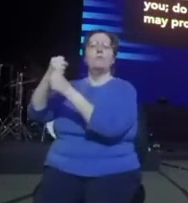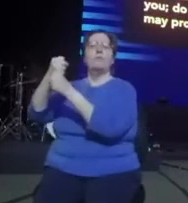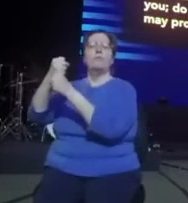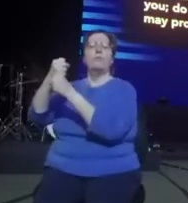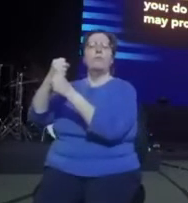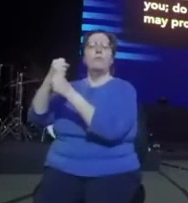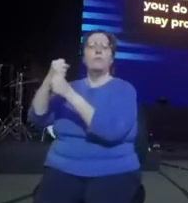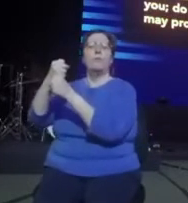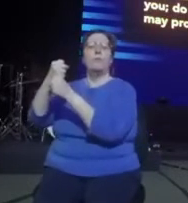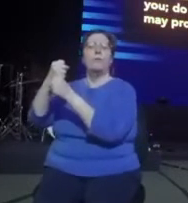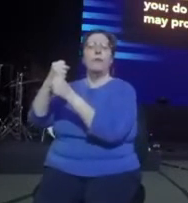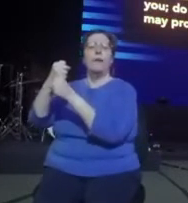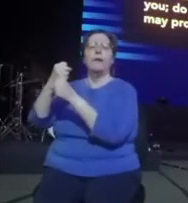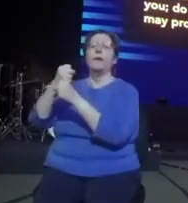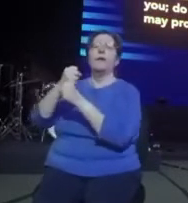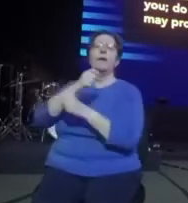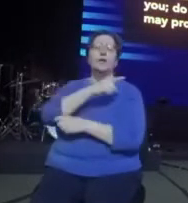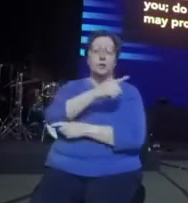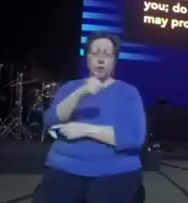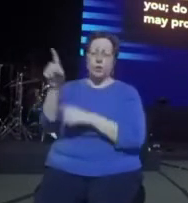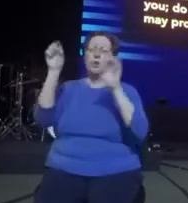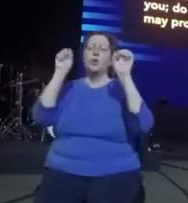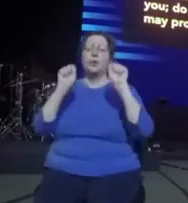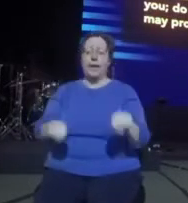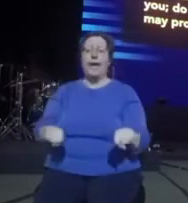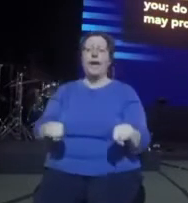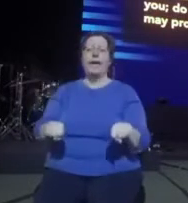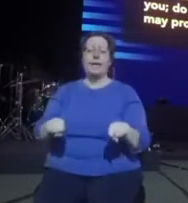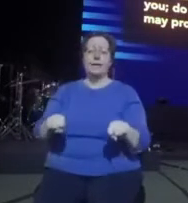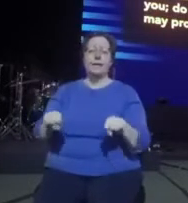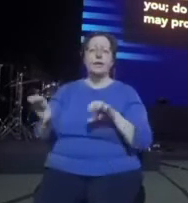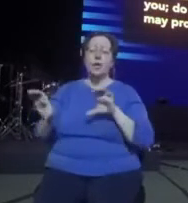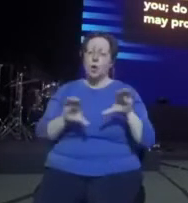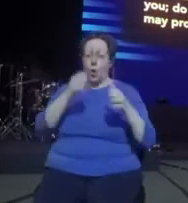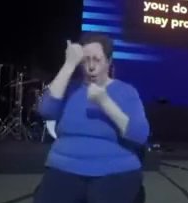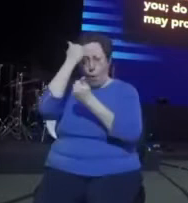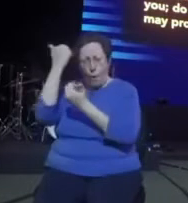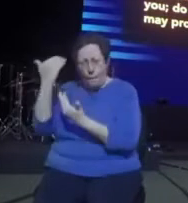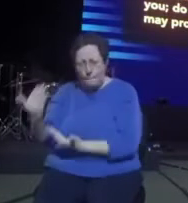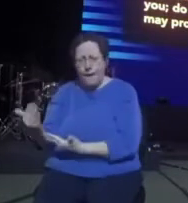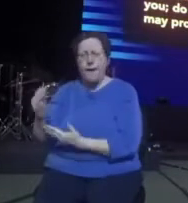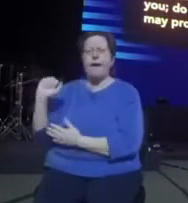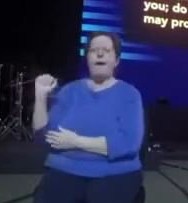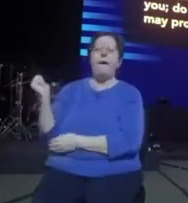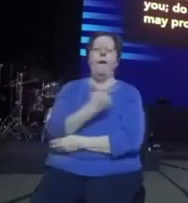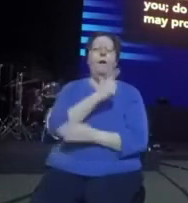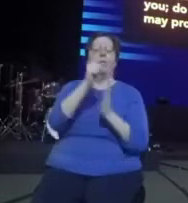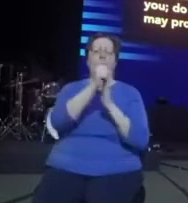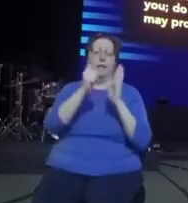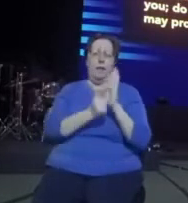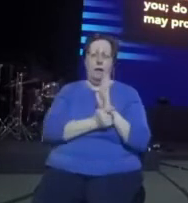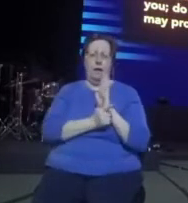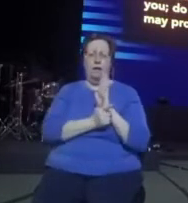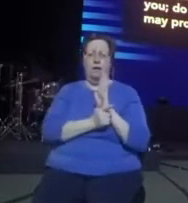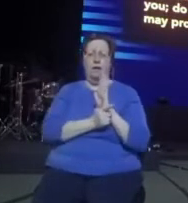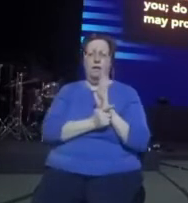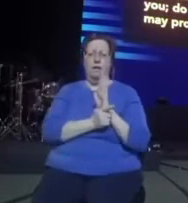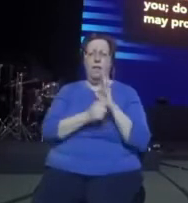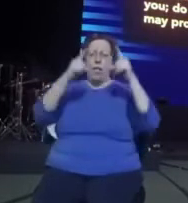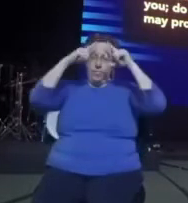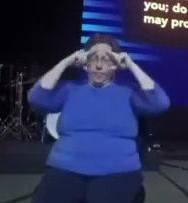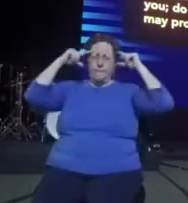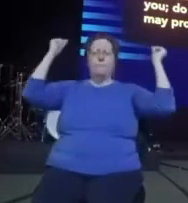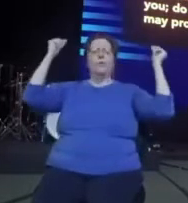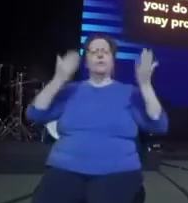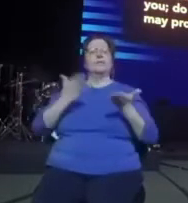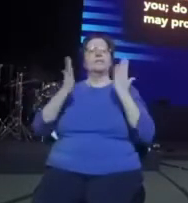watch this. "That you may observe to do according to all the law, which Moses my